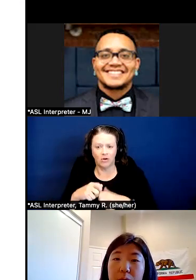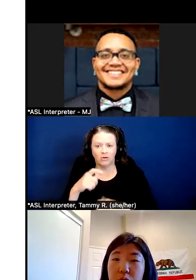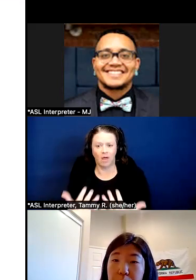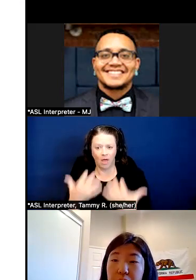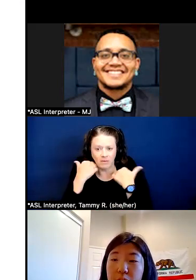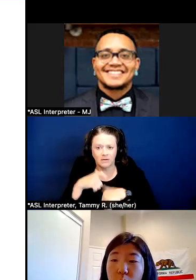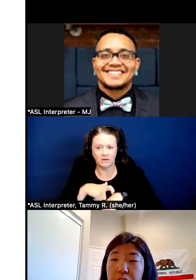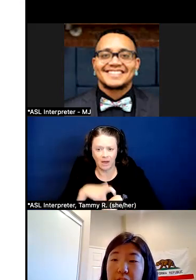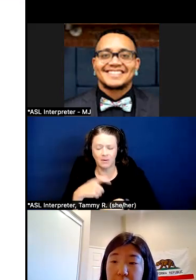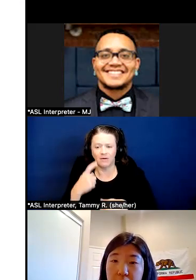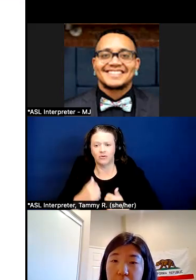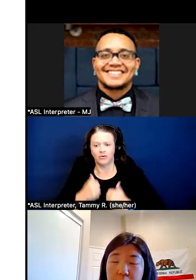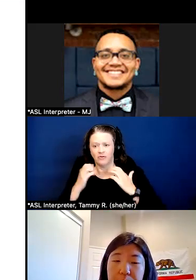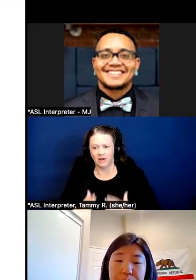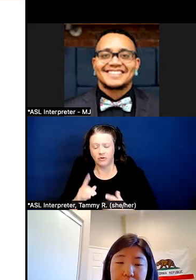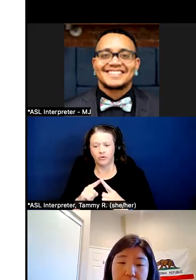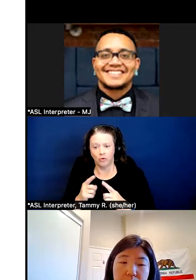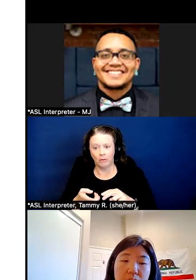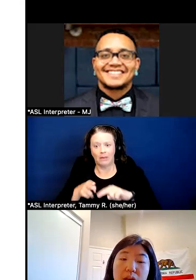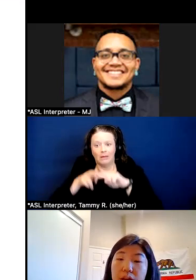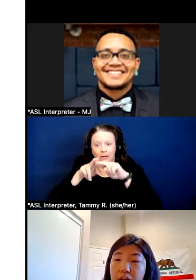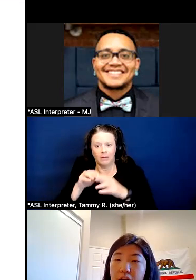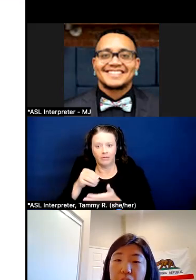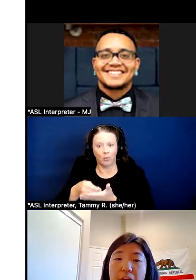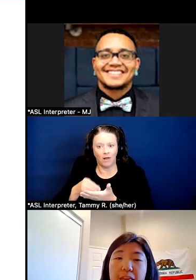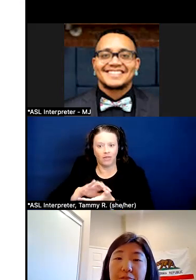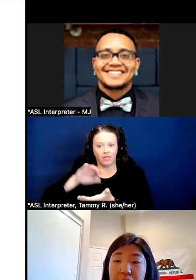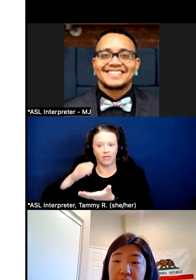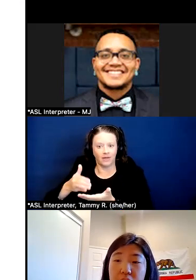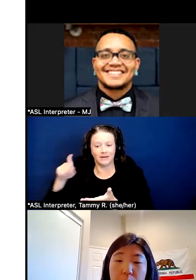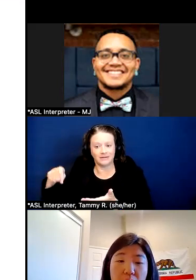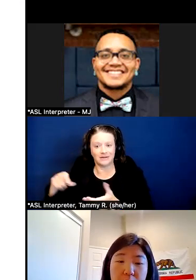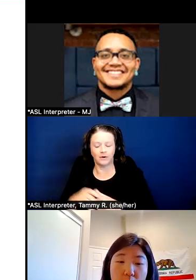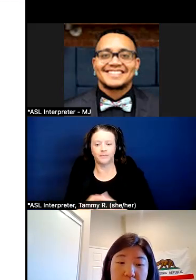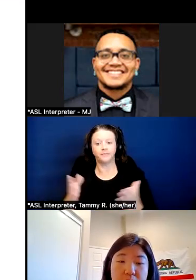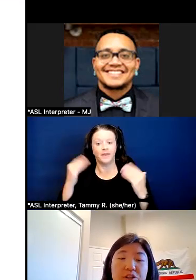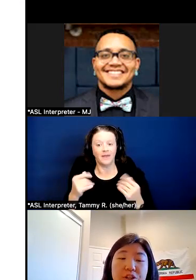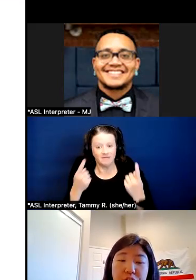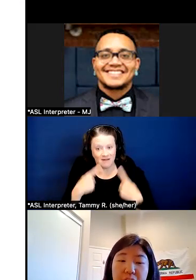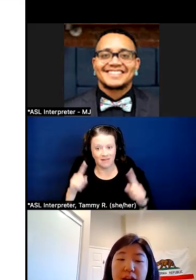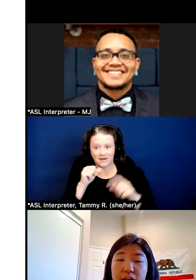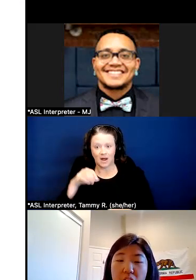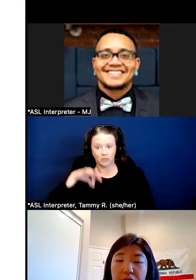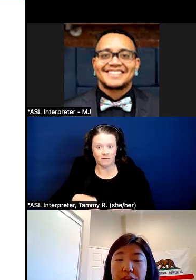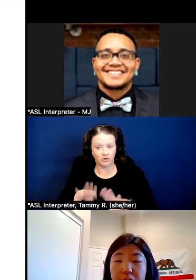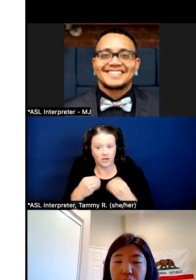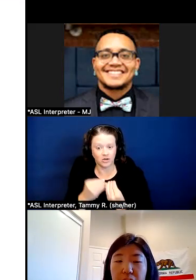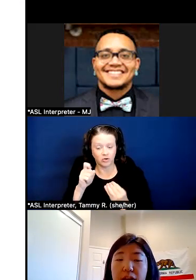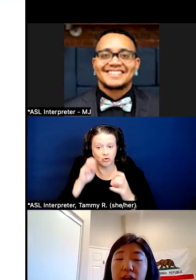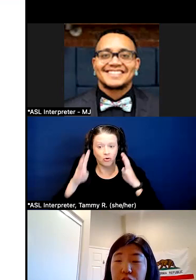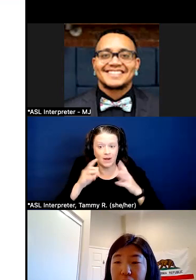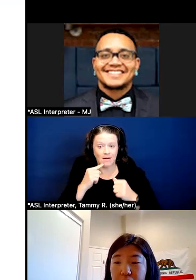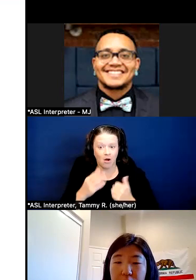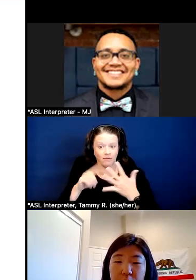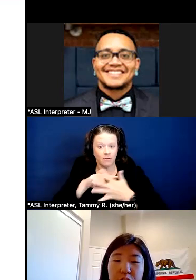to be able to build the wealth necessary. All right, and then finally, nonprofit orgs should create and offer the